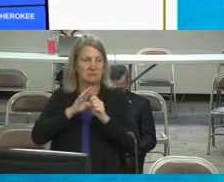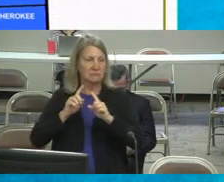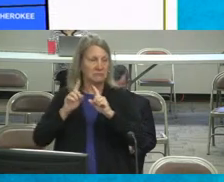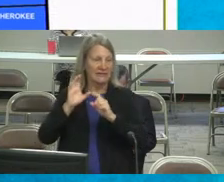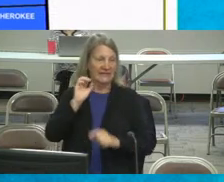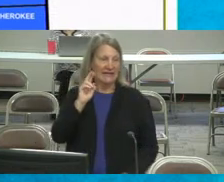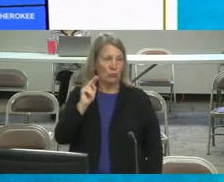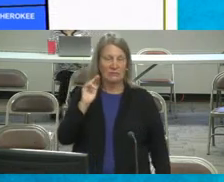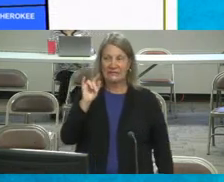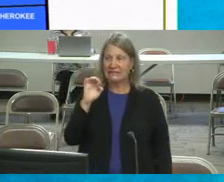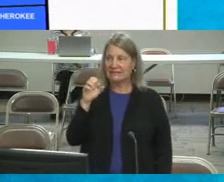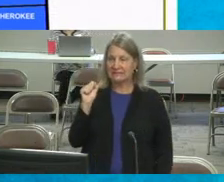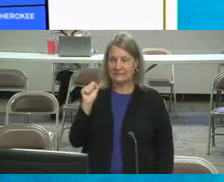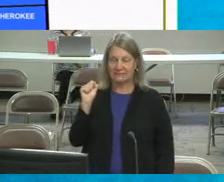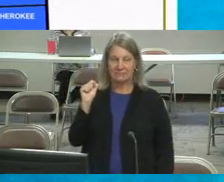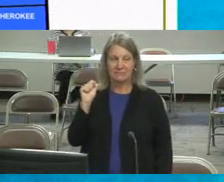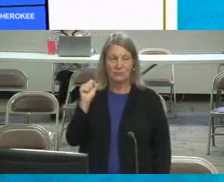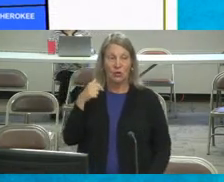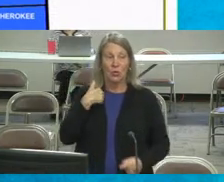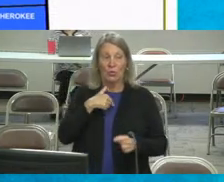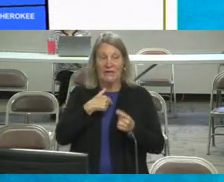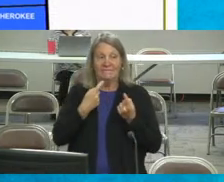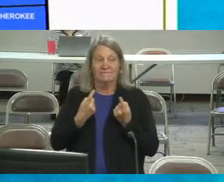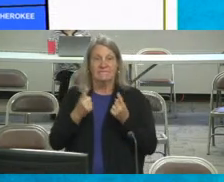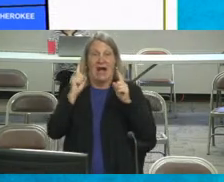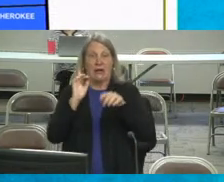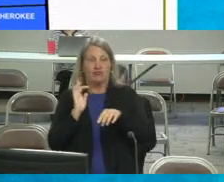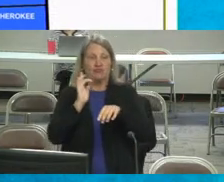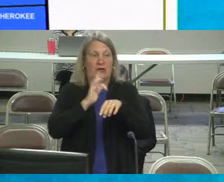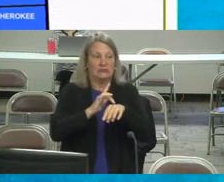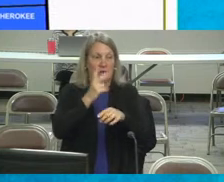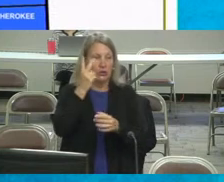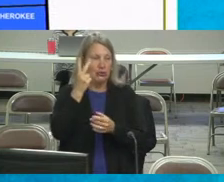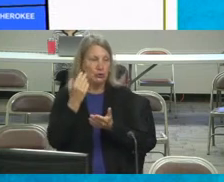students in all of these counties